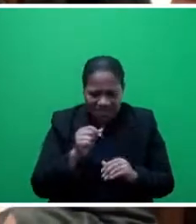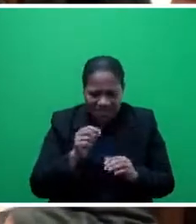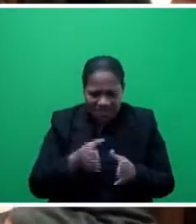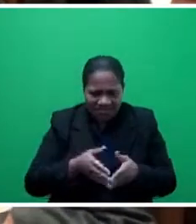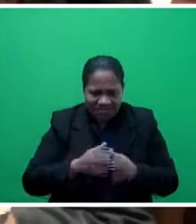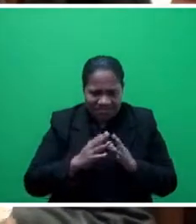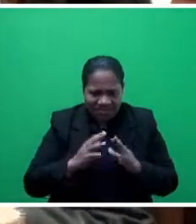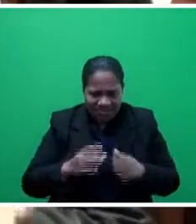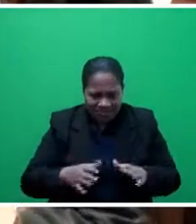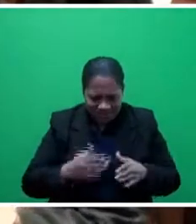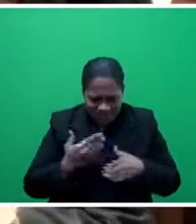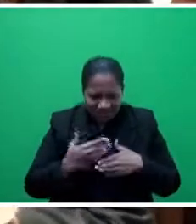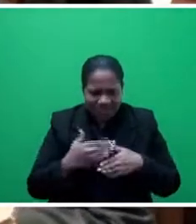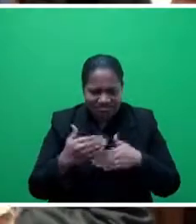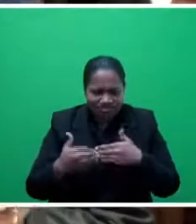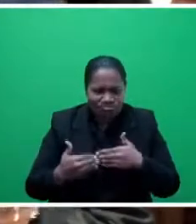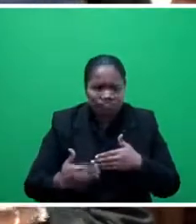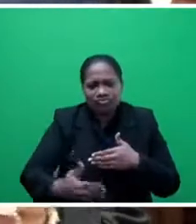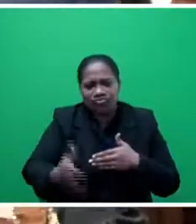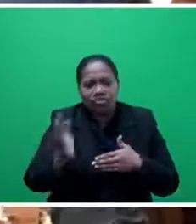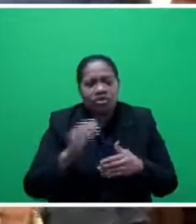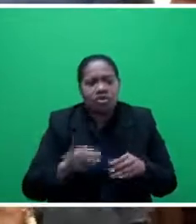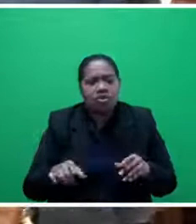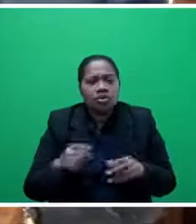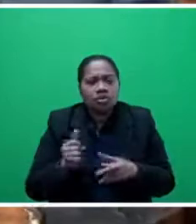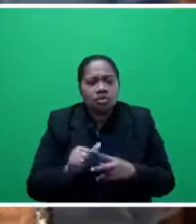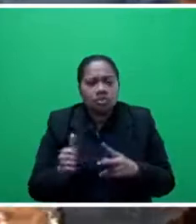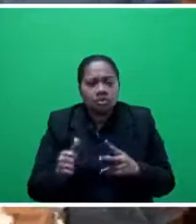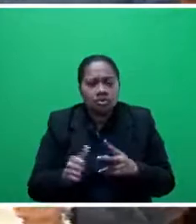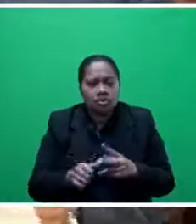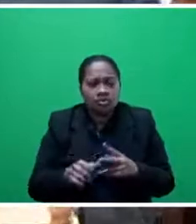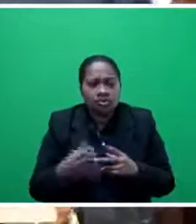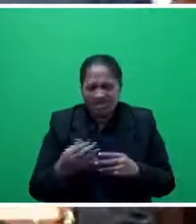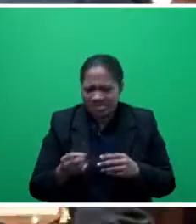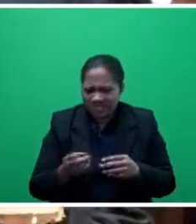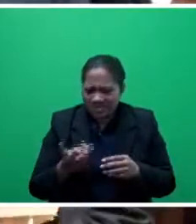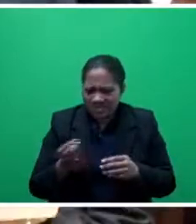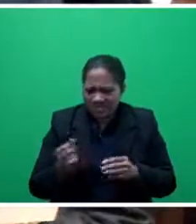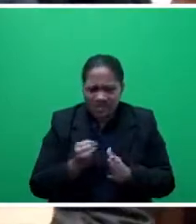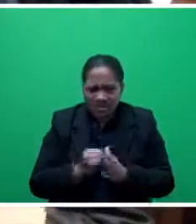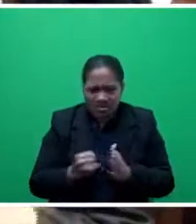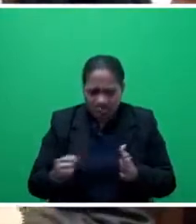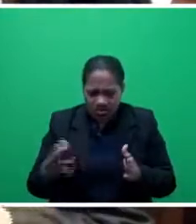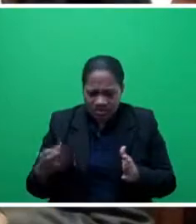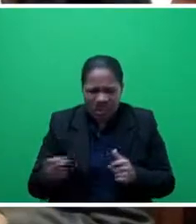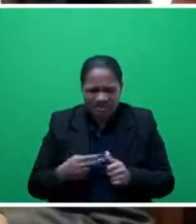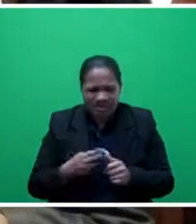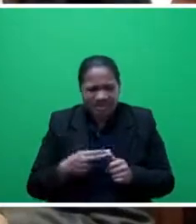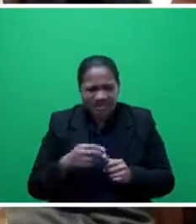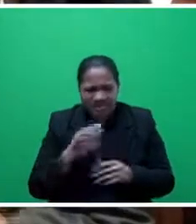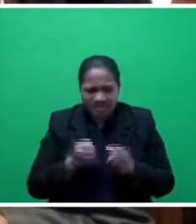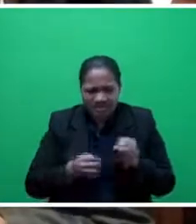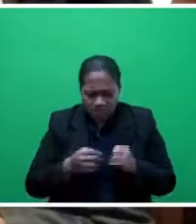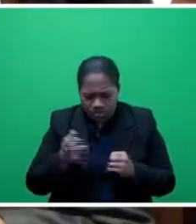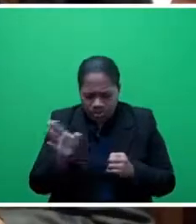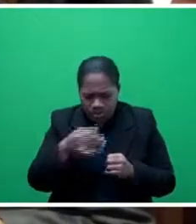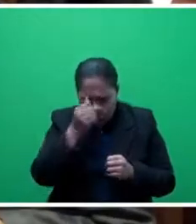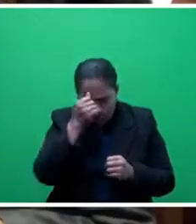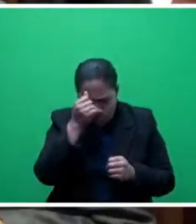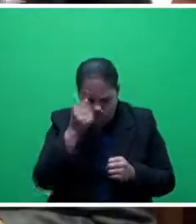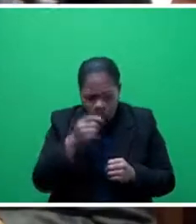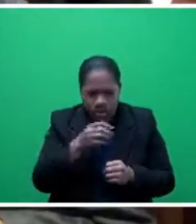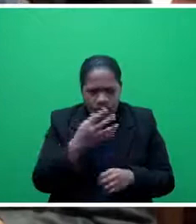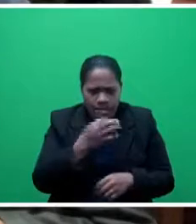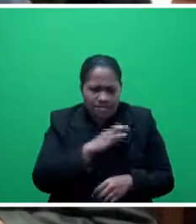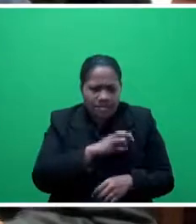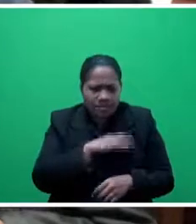removing the excise duty on locally manufactured sweetened and flavored milk. We are all aware of the nutritional benefits of milk for children,